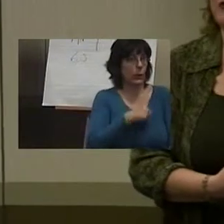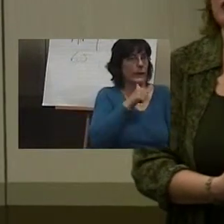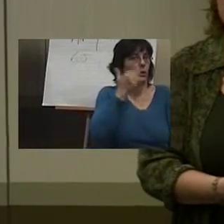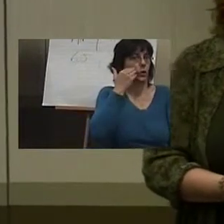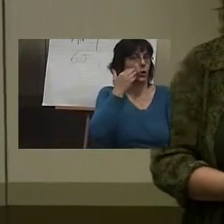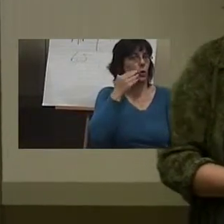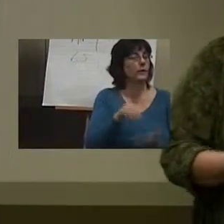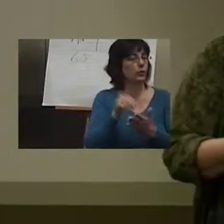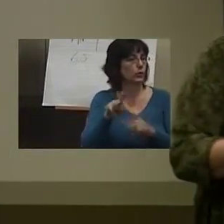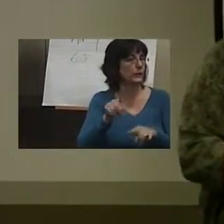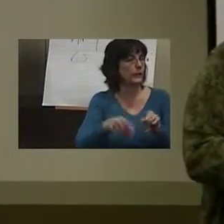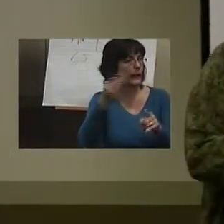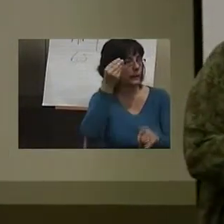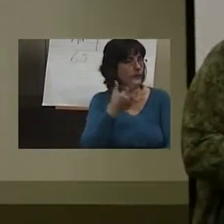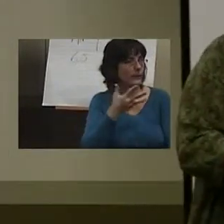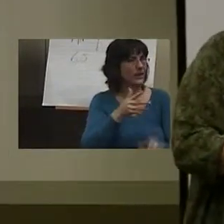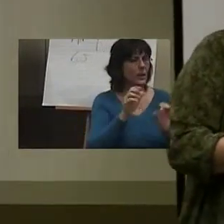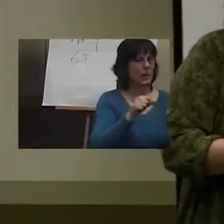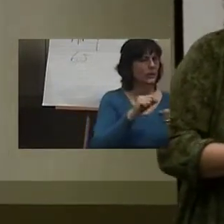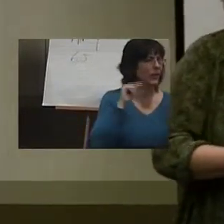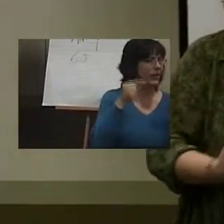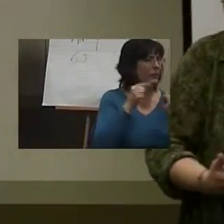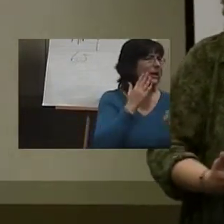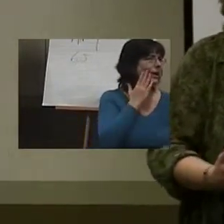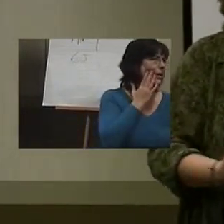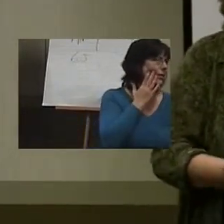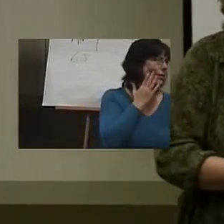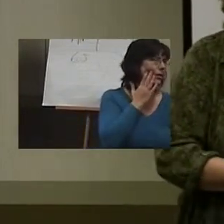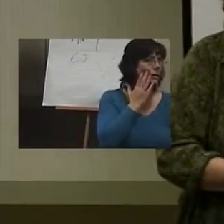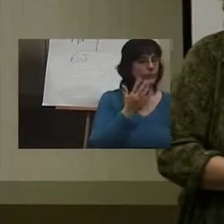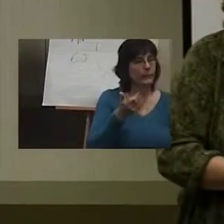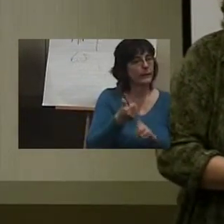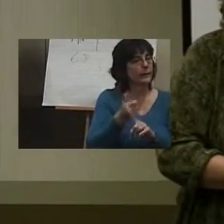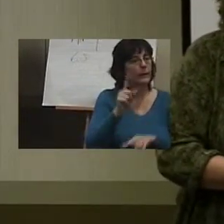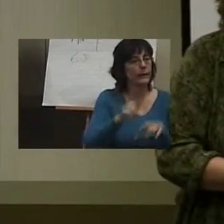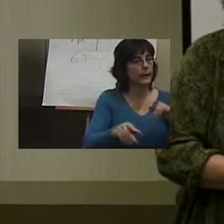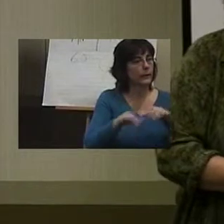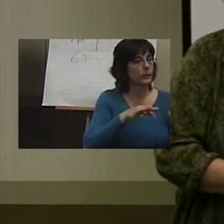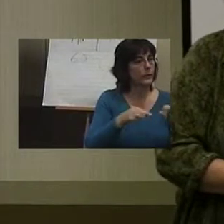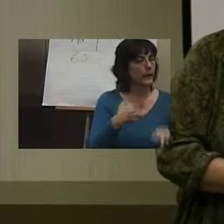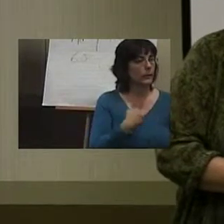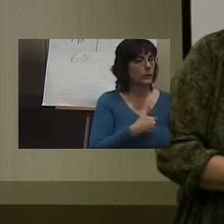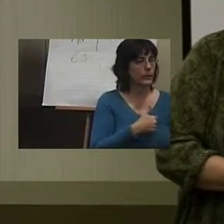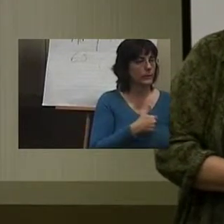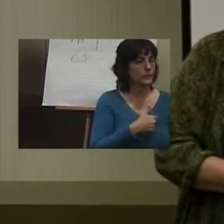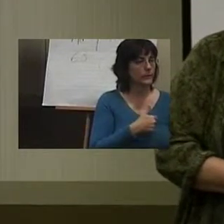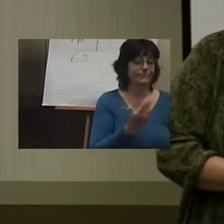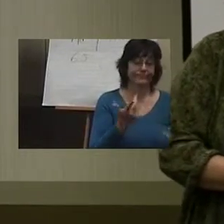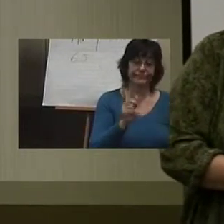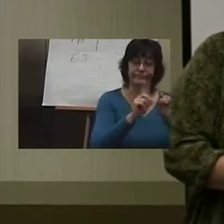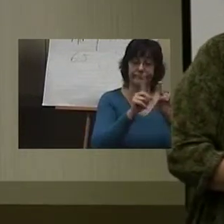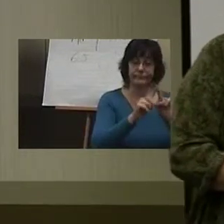know. Maybe the child has a toothache, can't explain that to us. There could be various